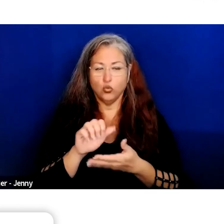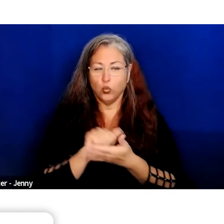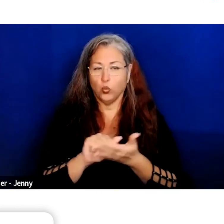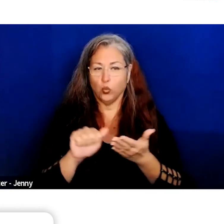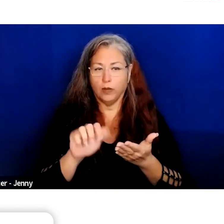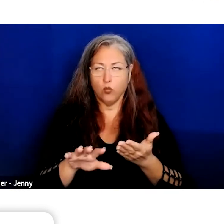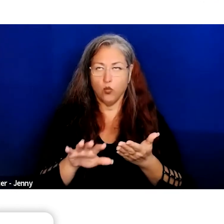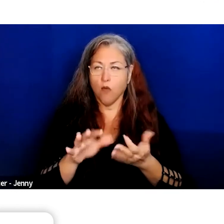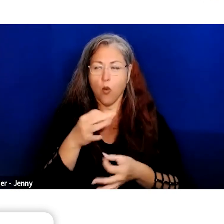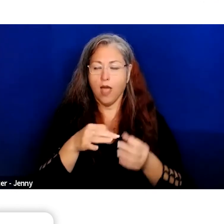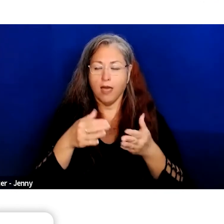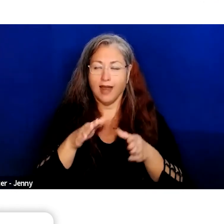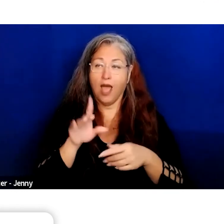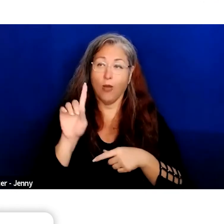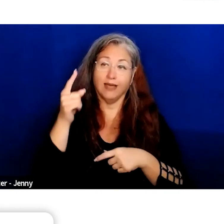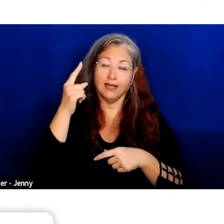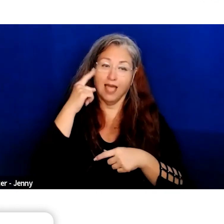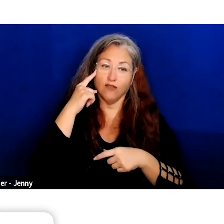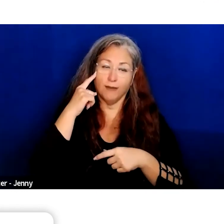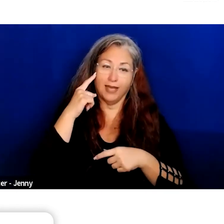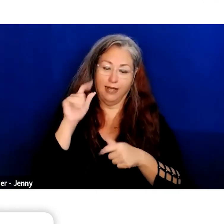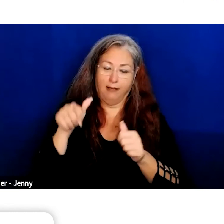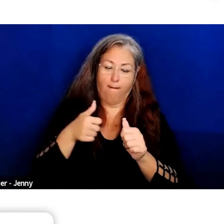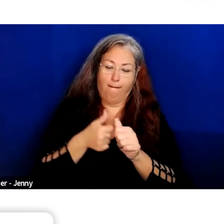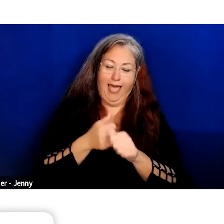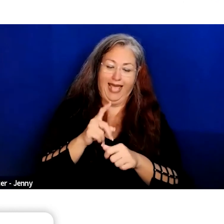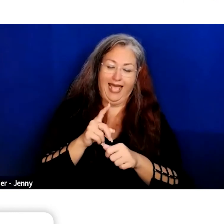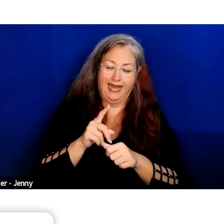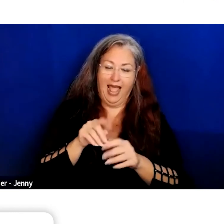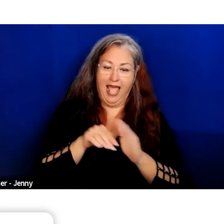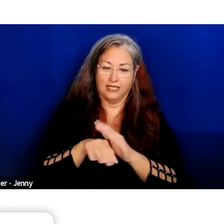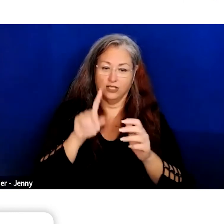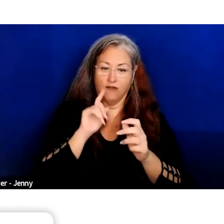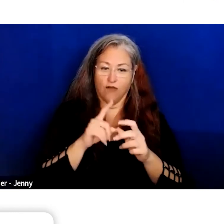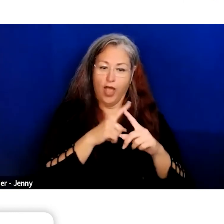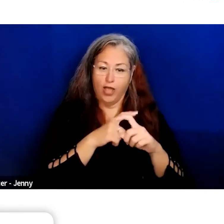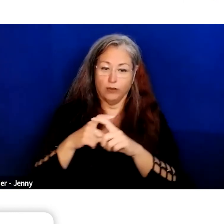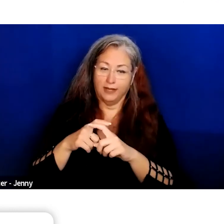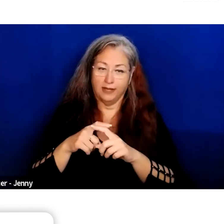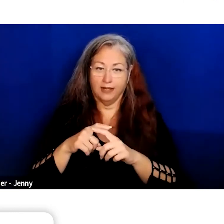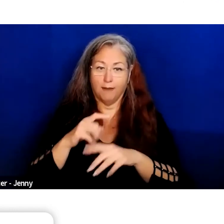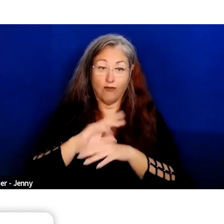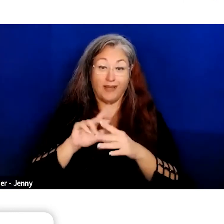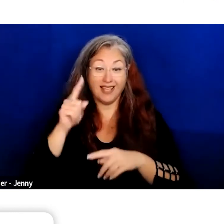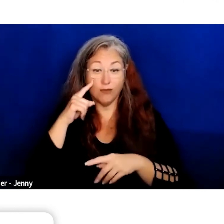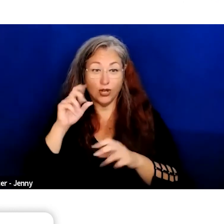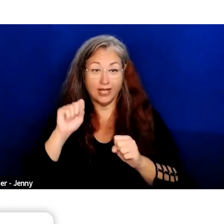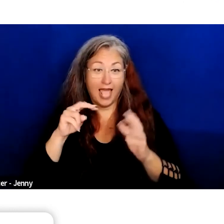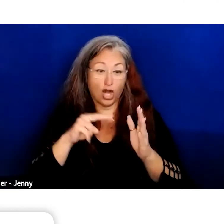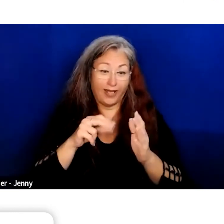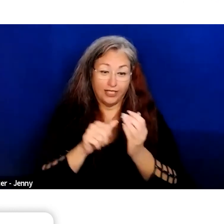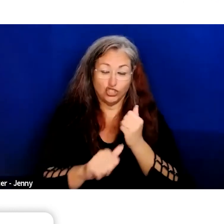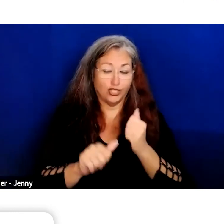removing or allowing the government back-end access to encrypted platforms, which means the government getting access to shit they shouldn't get